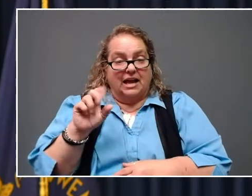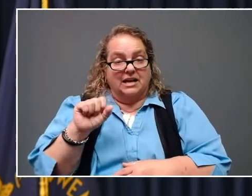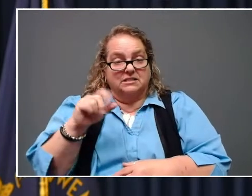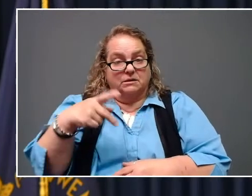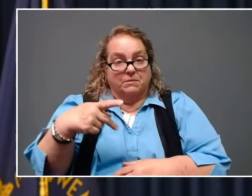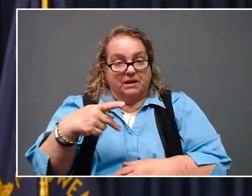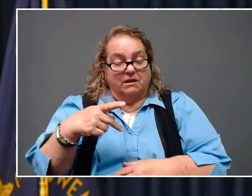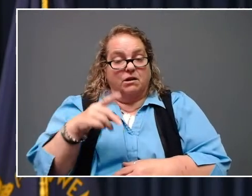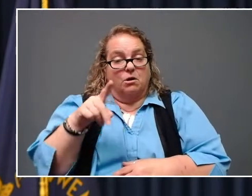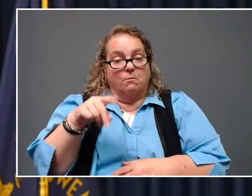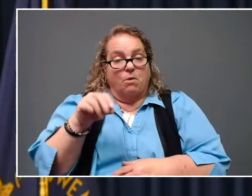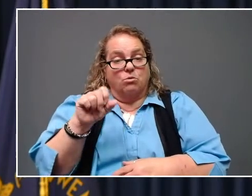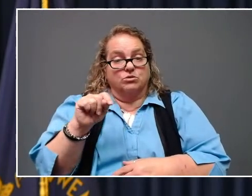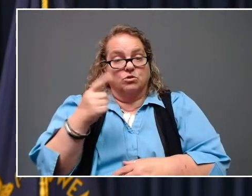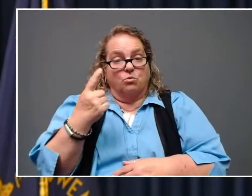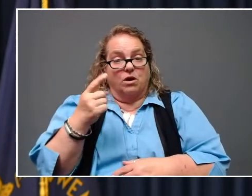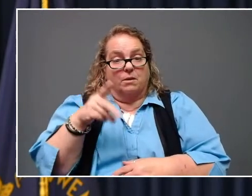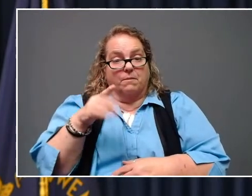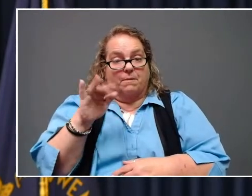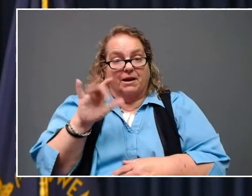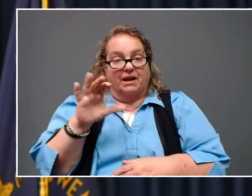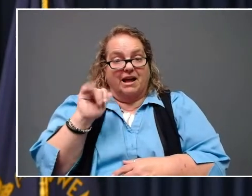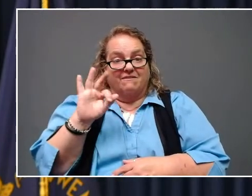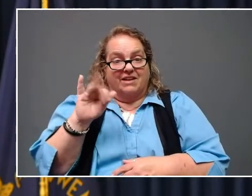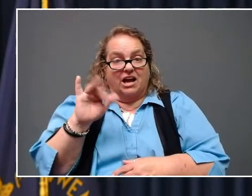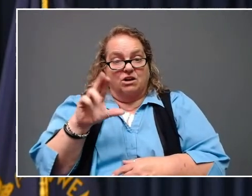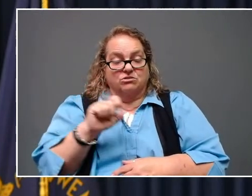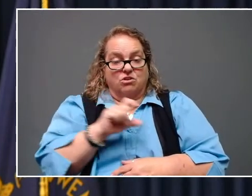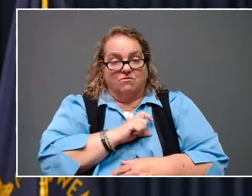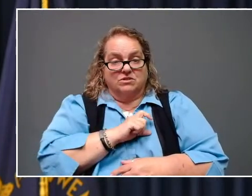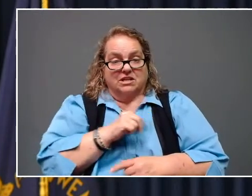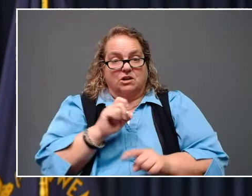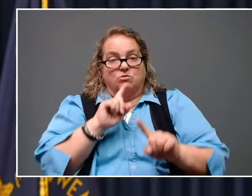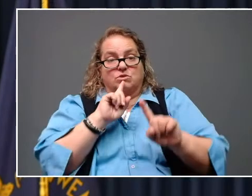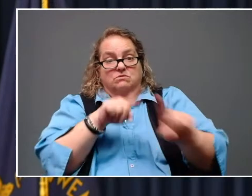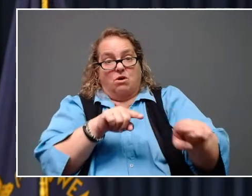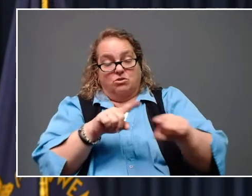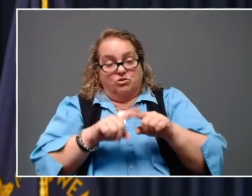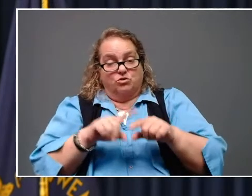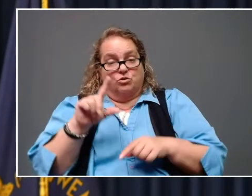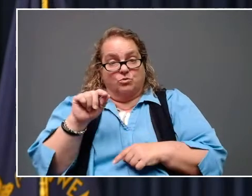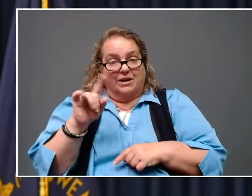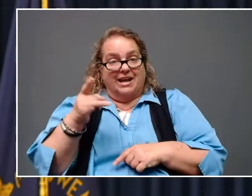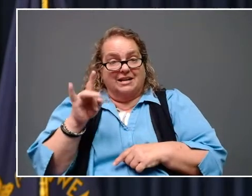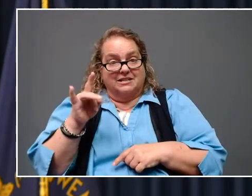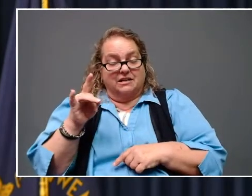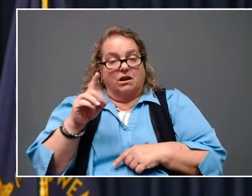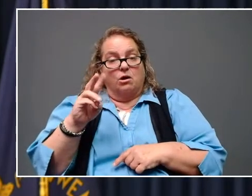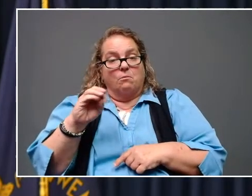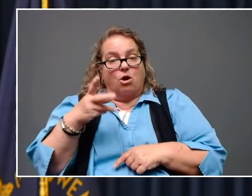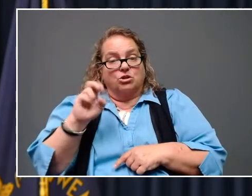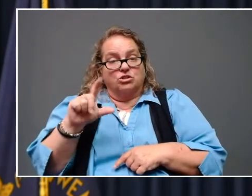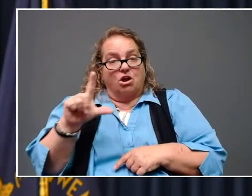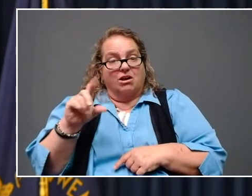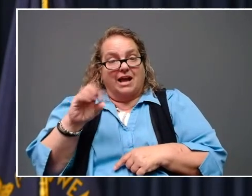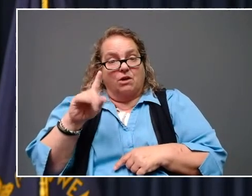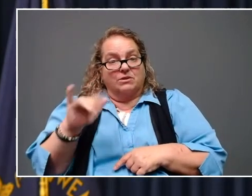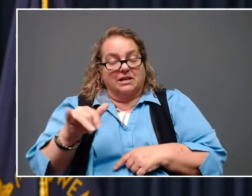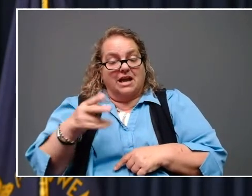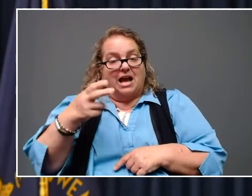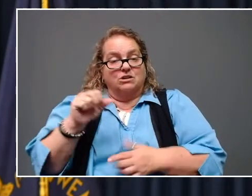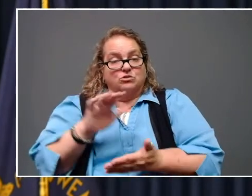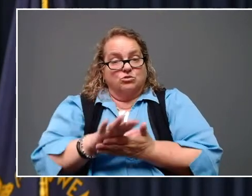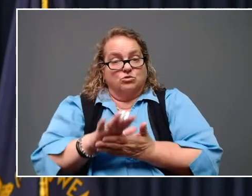Officer, he responded to the 2018 Marshall County High School shooting, where he served as the face of